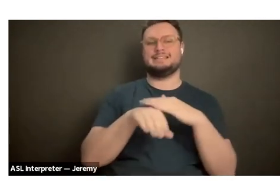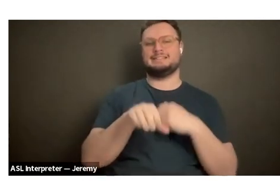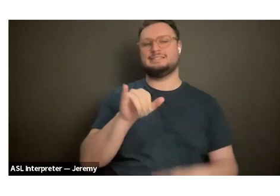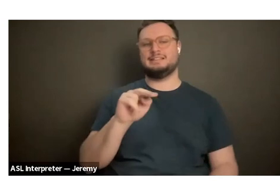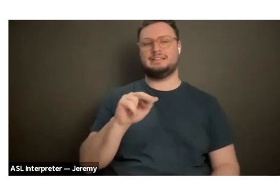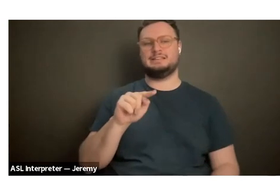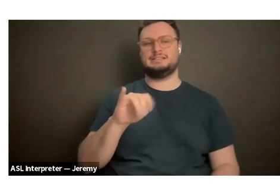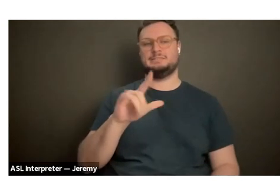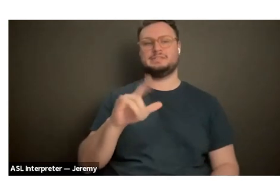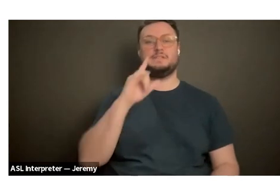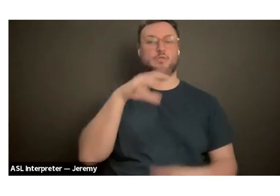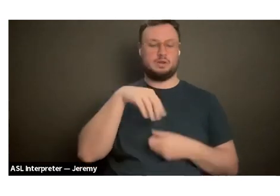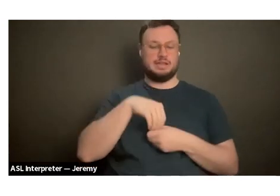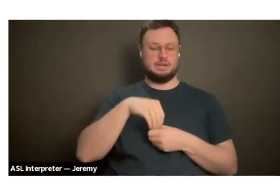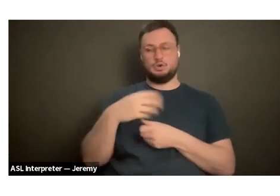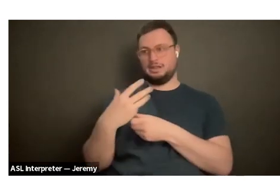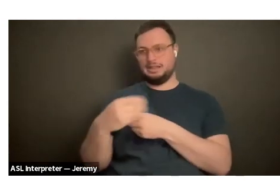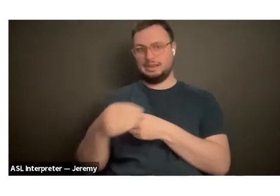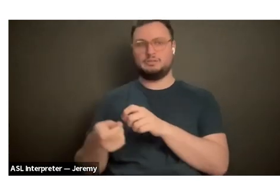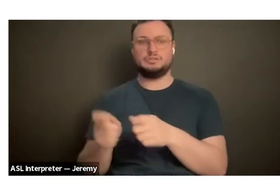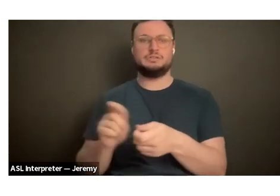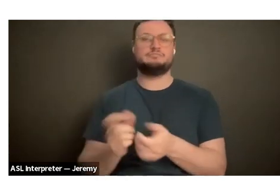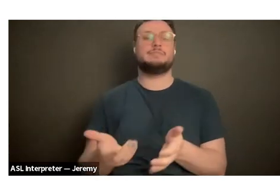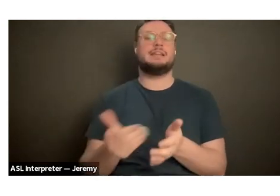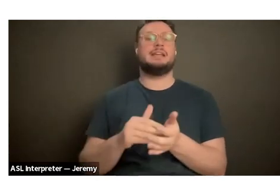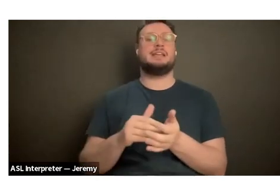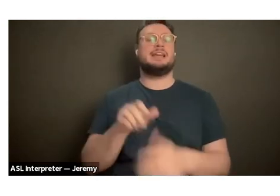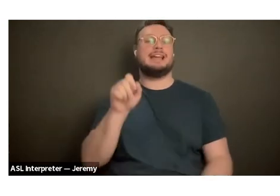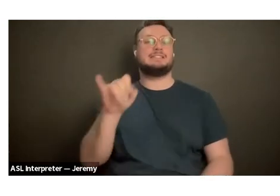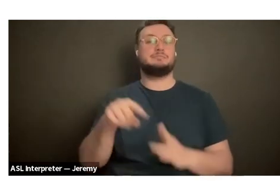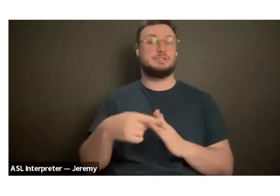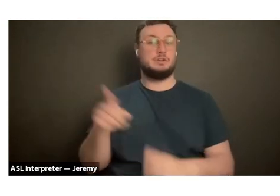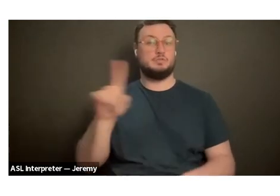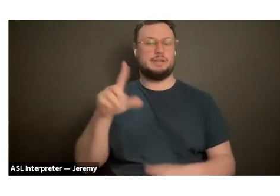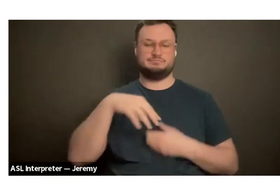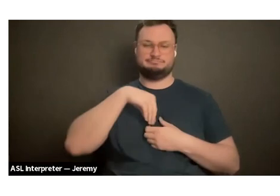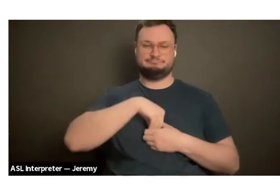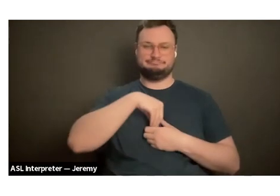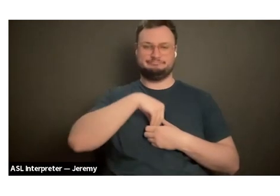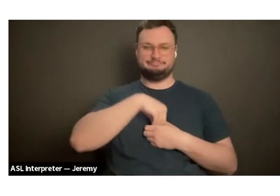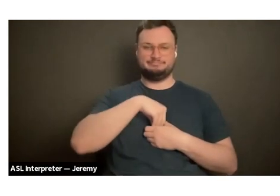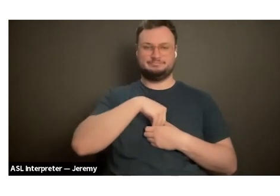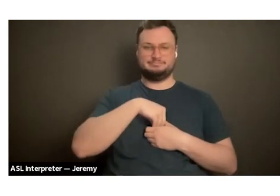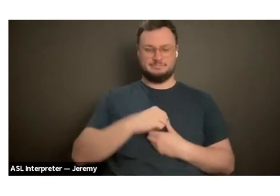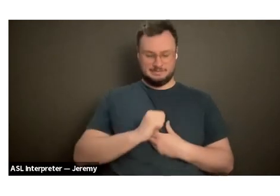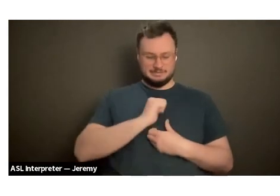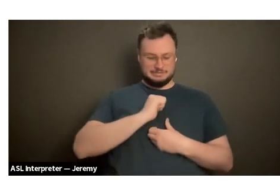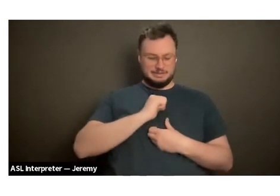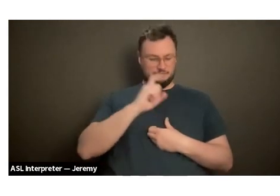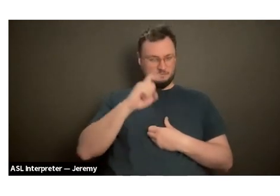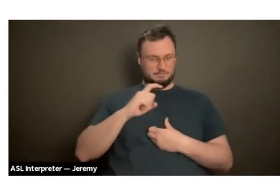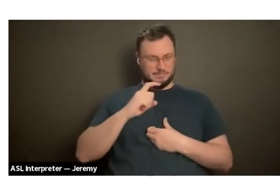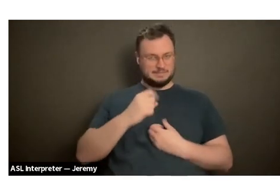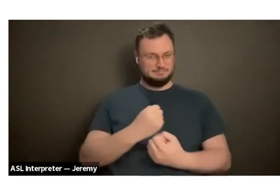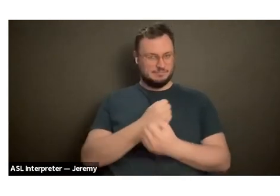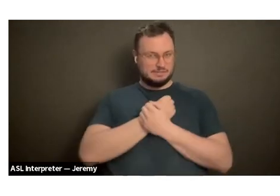important to recognize that access intimacy starts from within, and we must first have interdependence